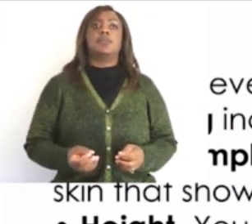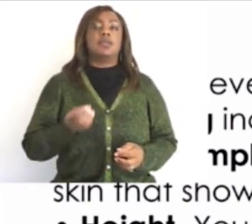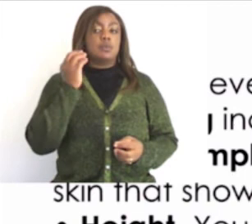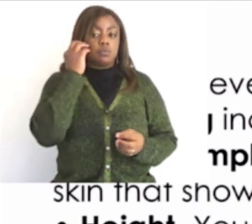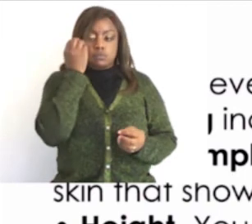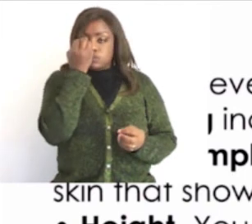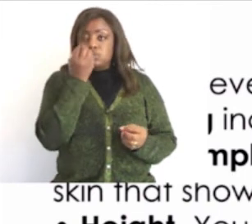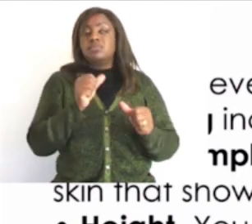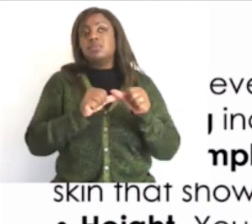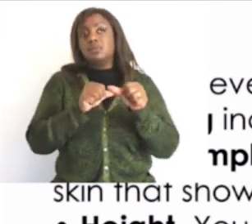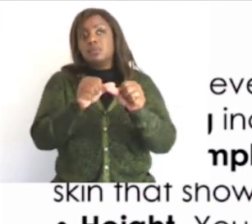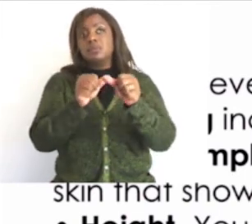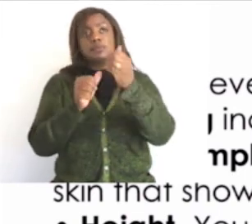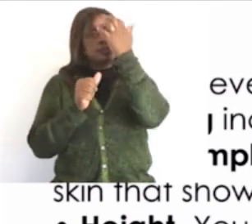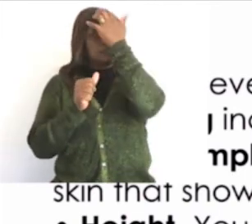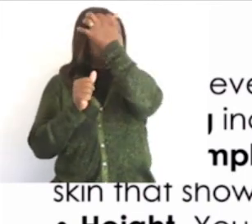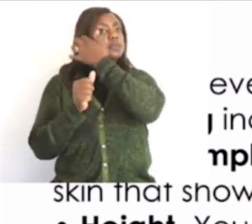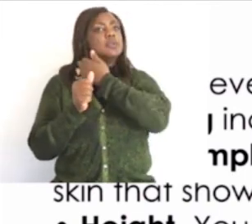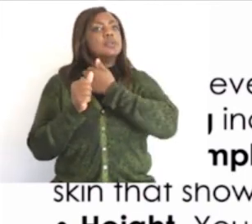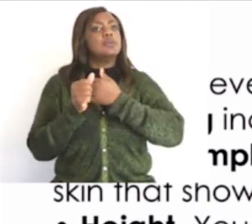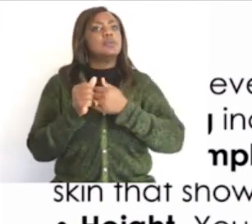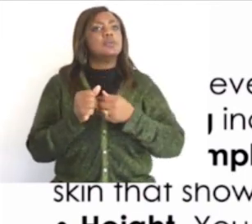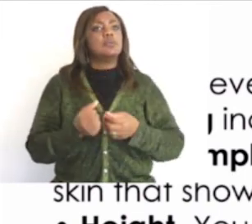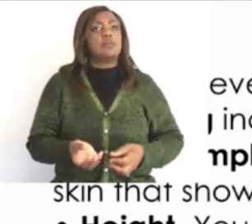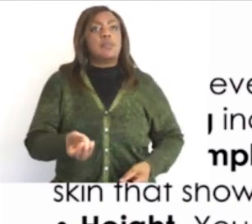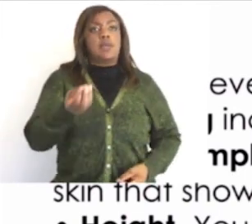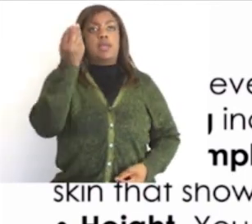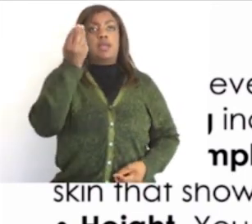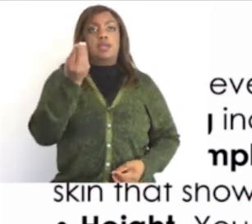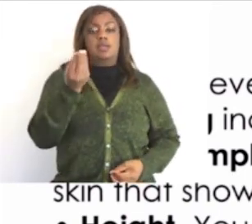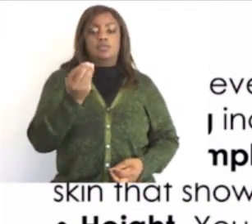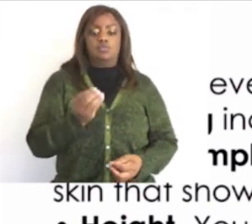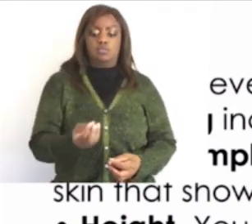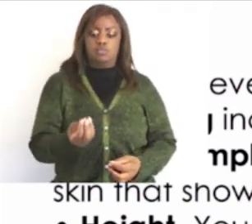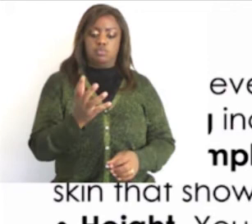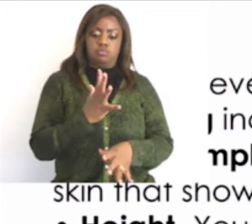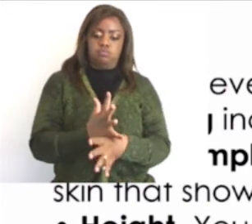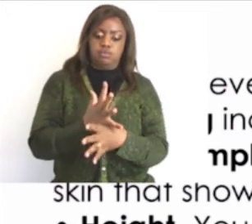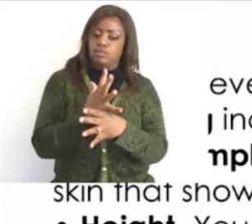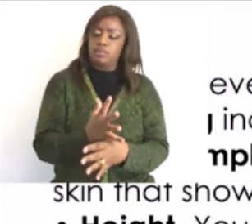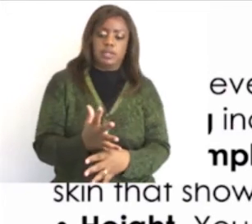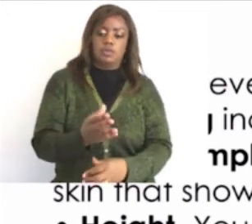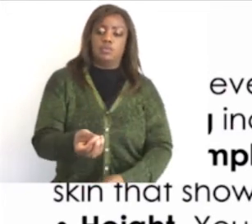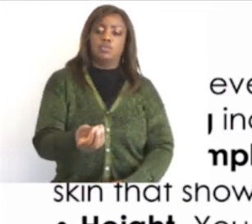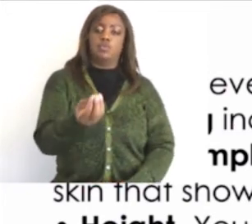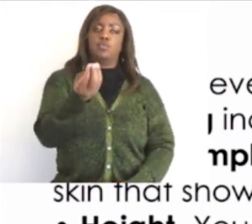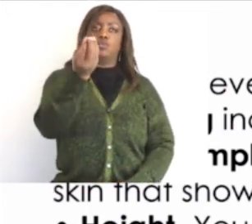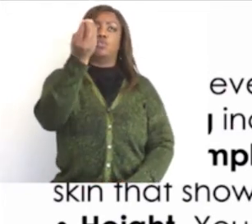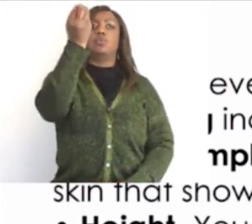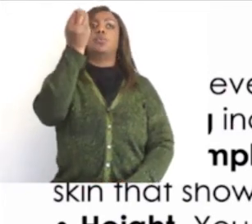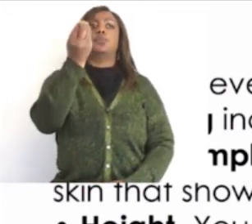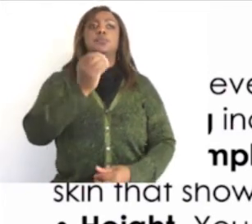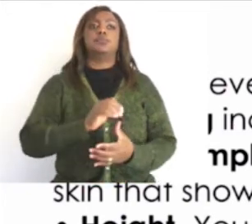you may develop acne. As we said earlier, this is a condition of the skin that show up as bumps, mostly common